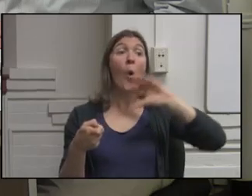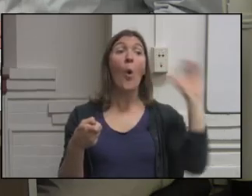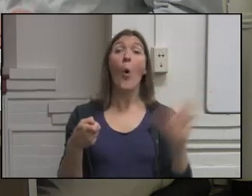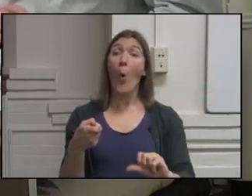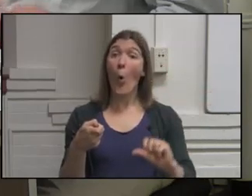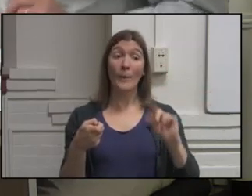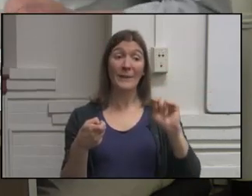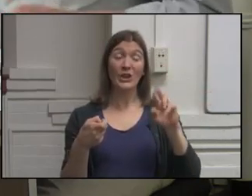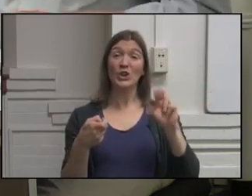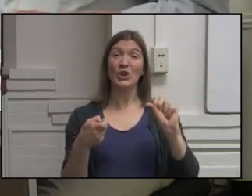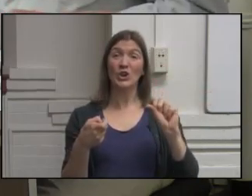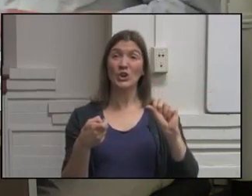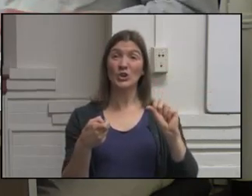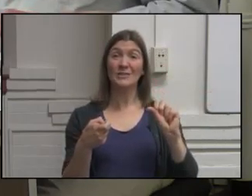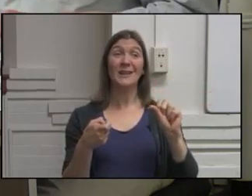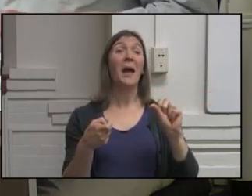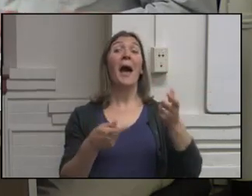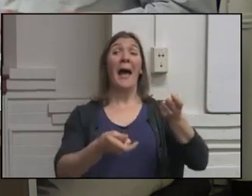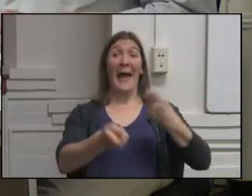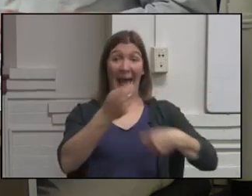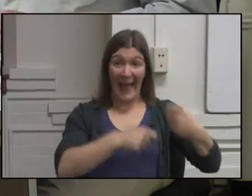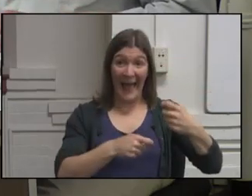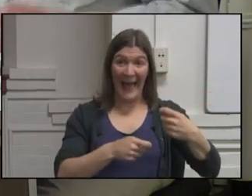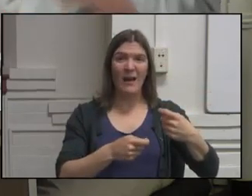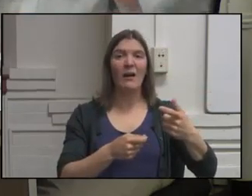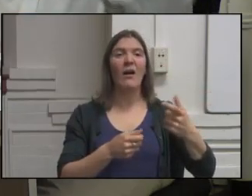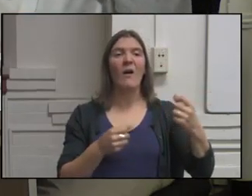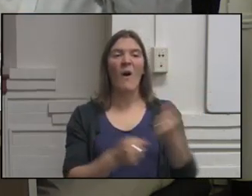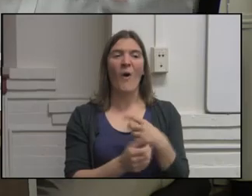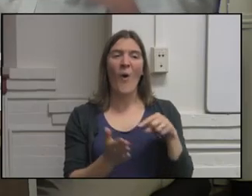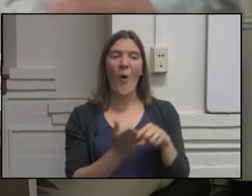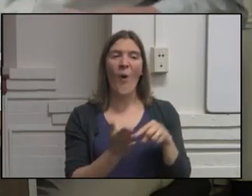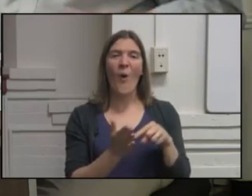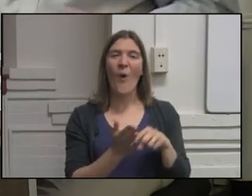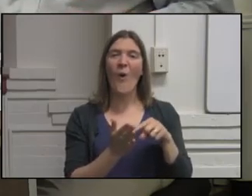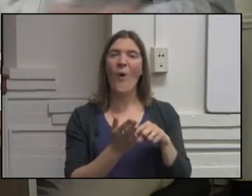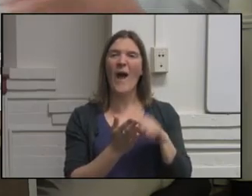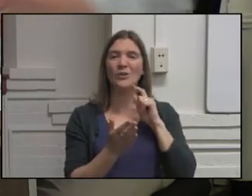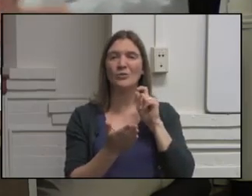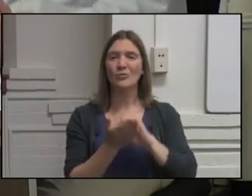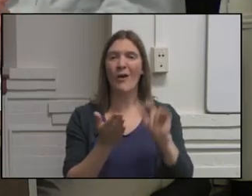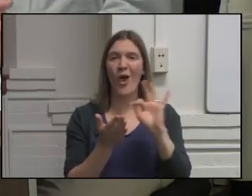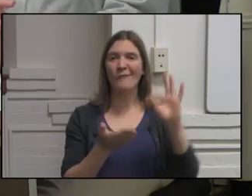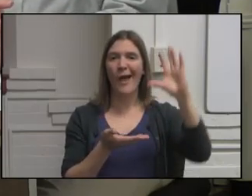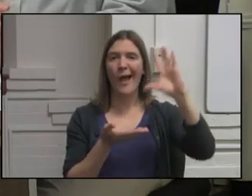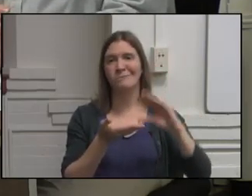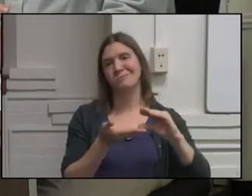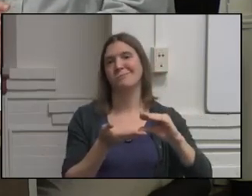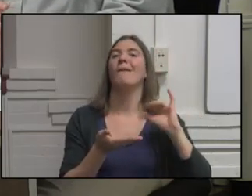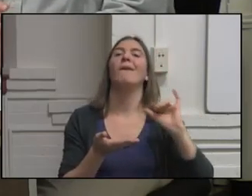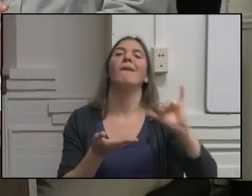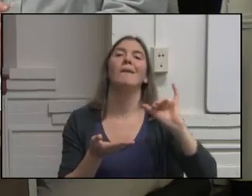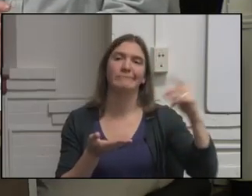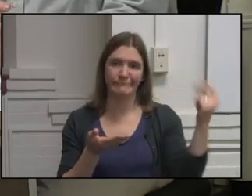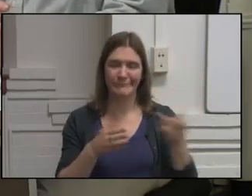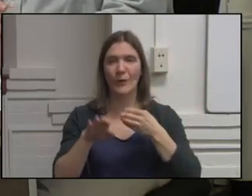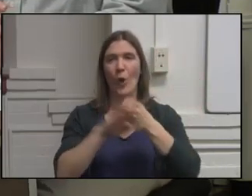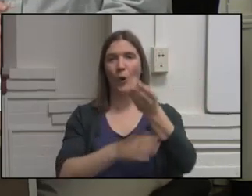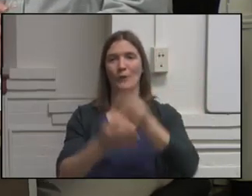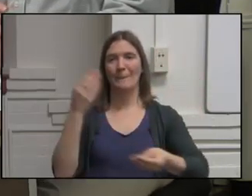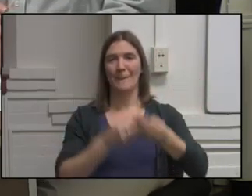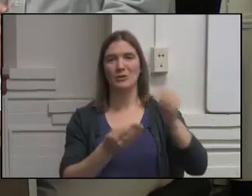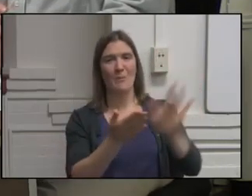depreciated. So when they were retired, we had to write off the balance, and that's what hit in the month of March and put us over